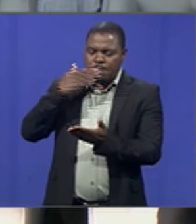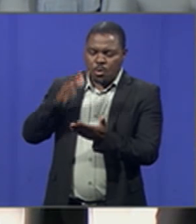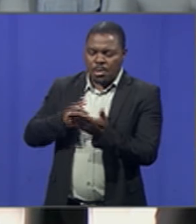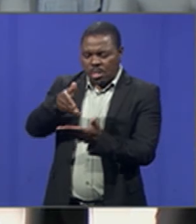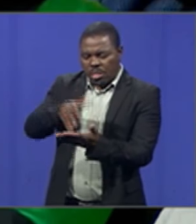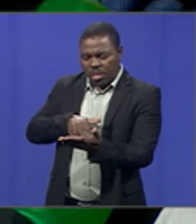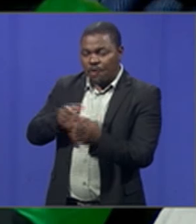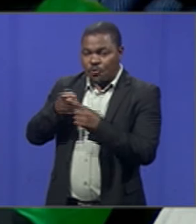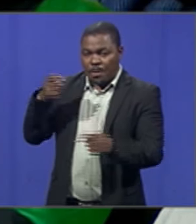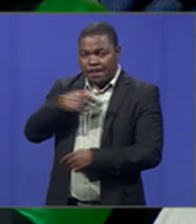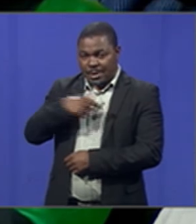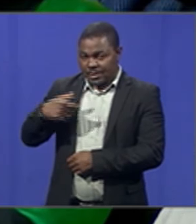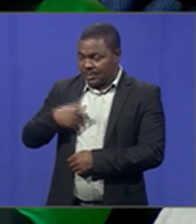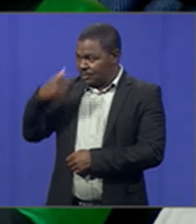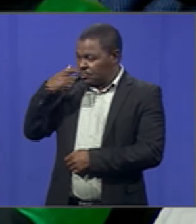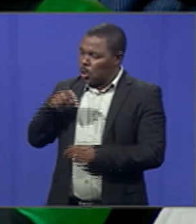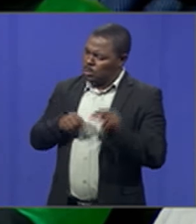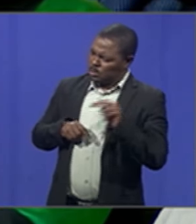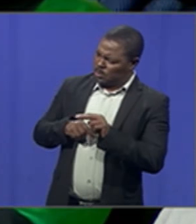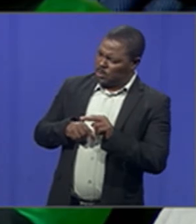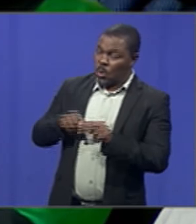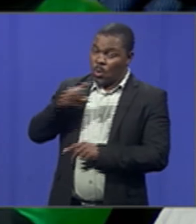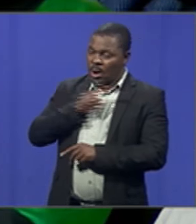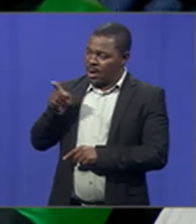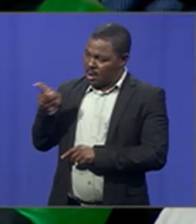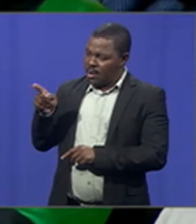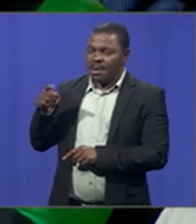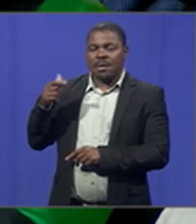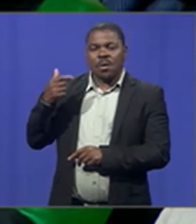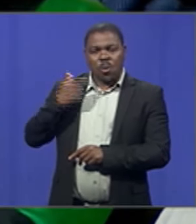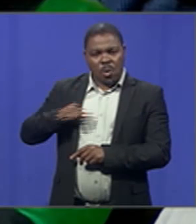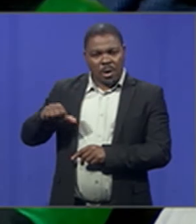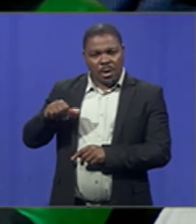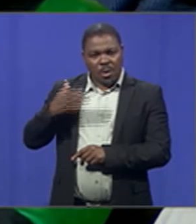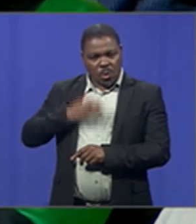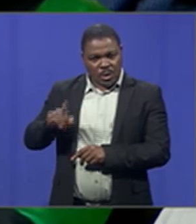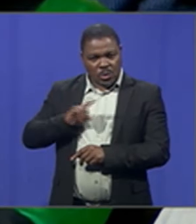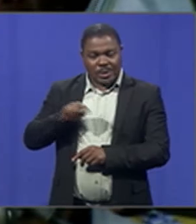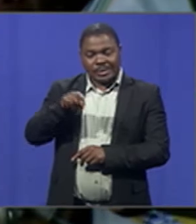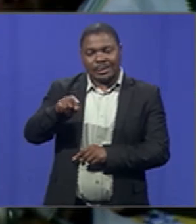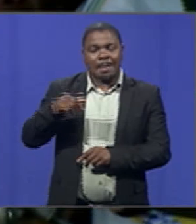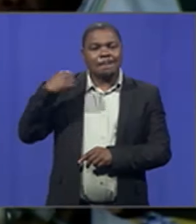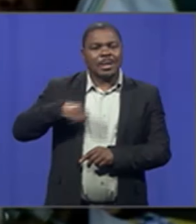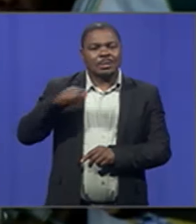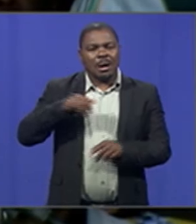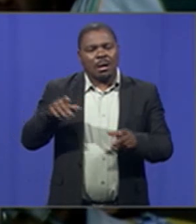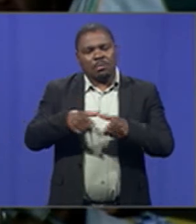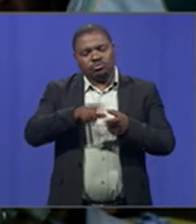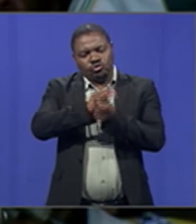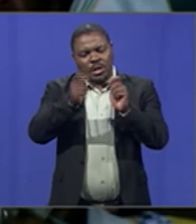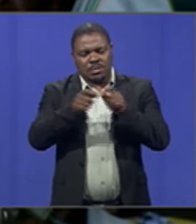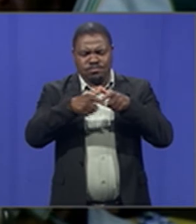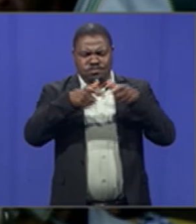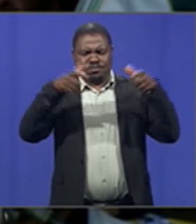dirilweng ke moporesidente Cyril Ramaphosa gore ba batla go fetola bommasepala go nna metheo ya kgolo le dipeeletso. O